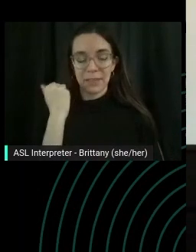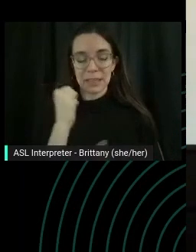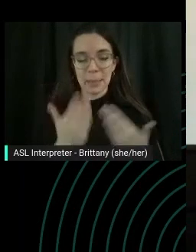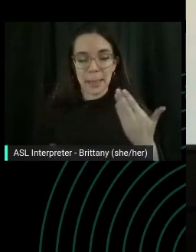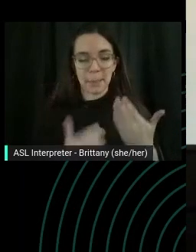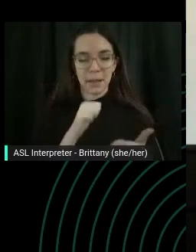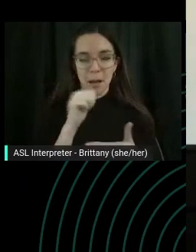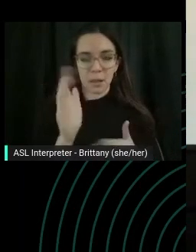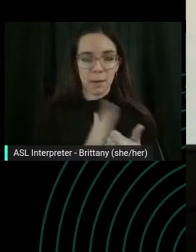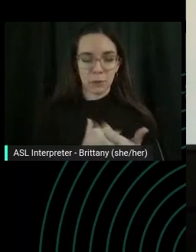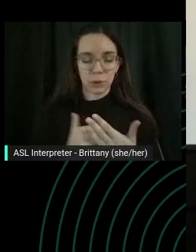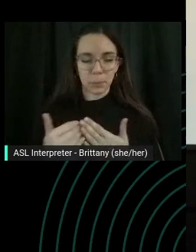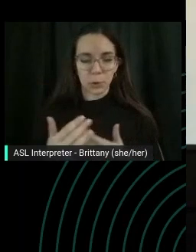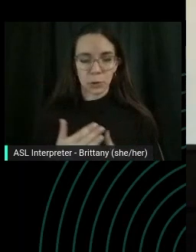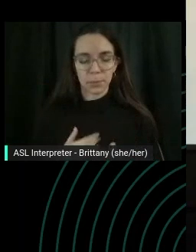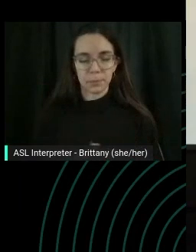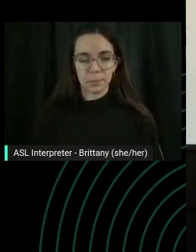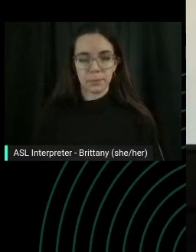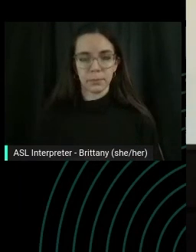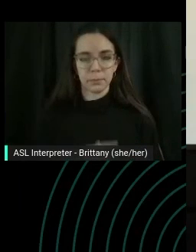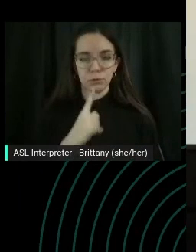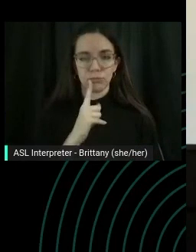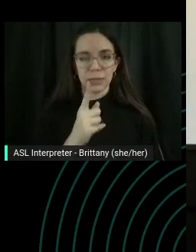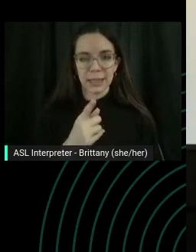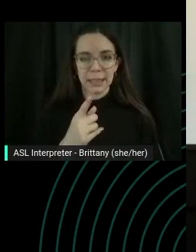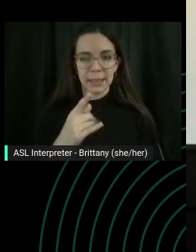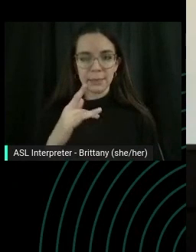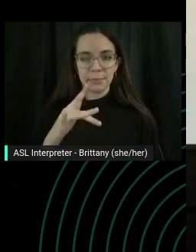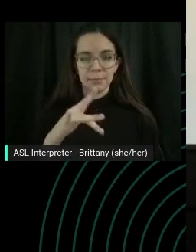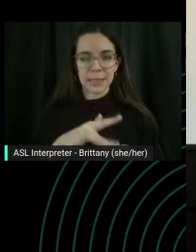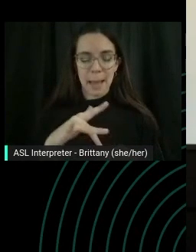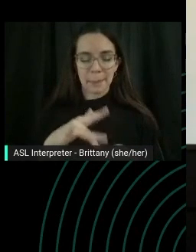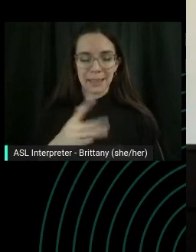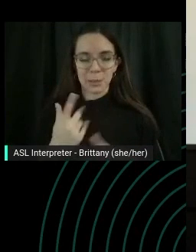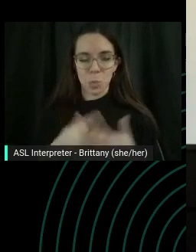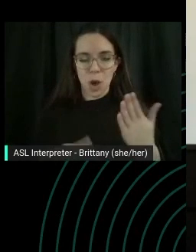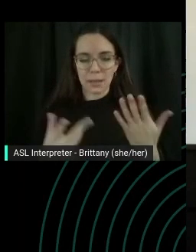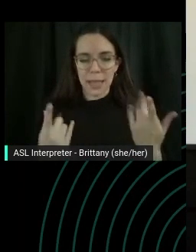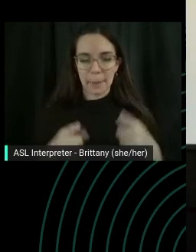uncomfortable, just tapping into what's going on for you.